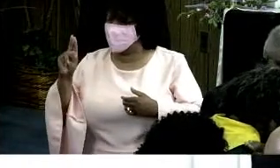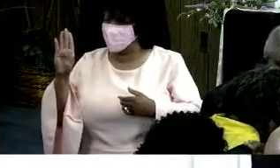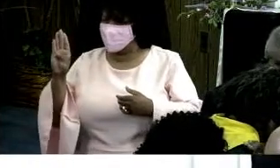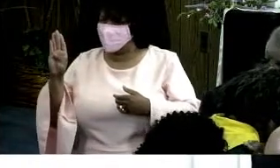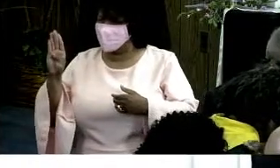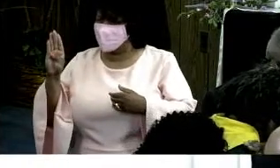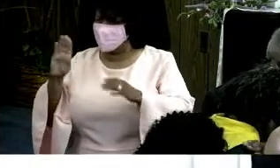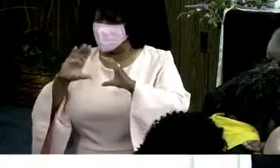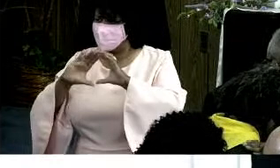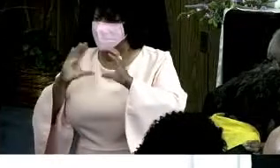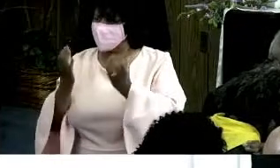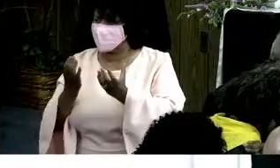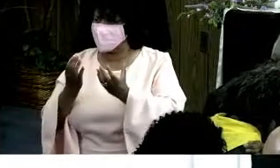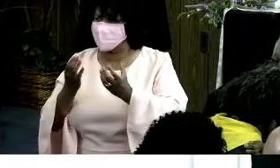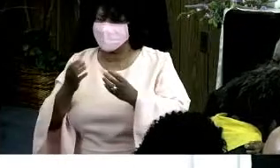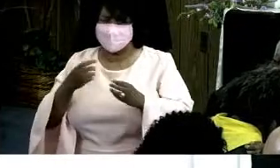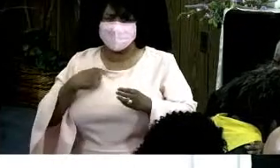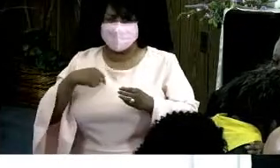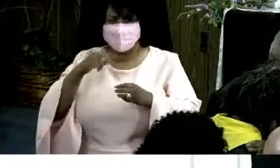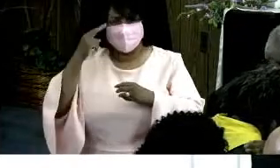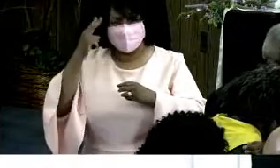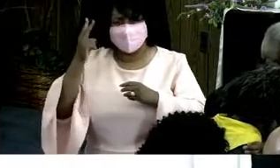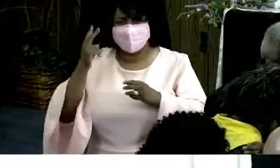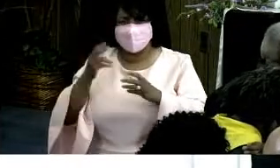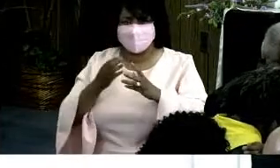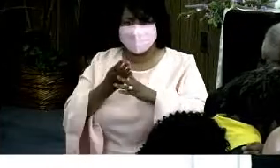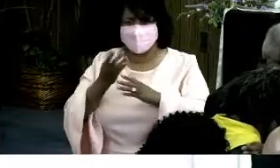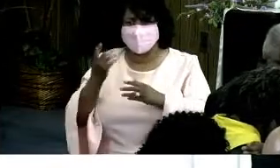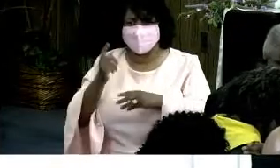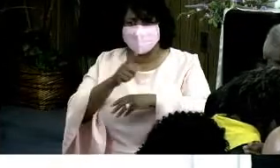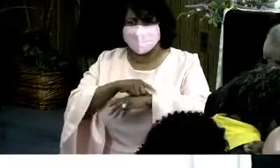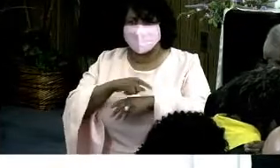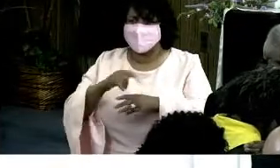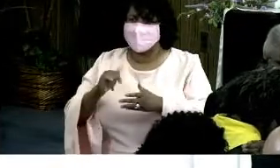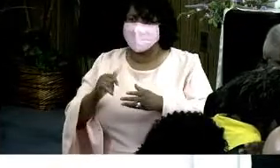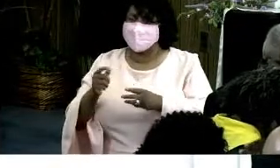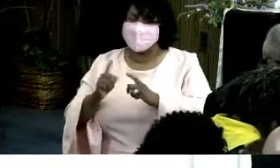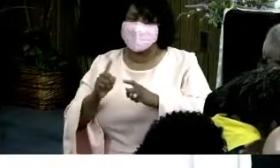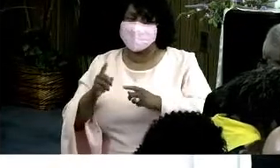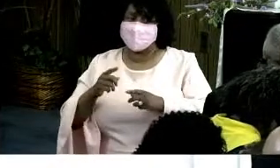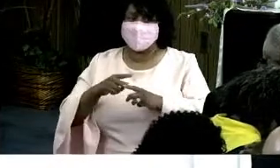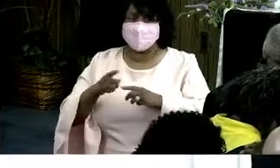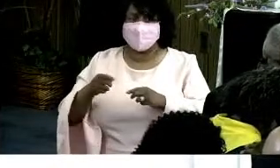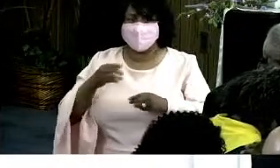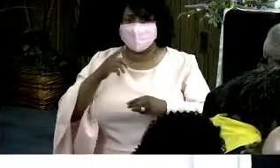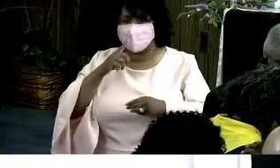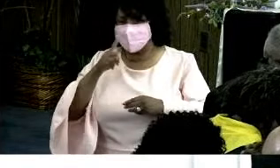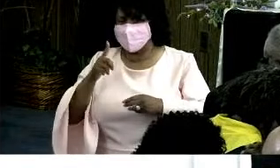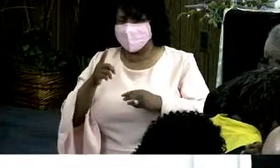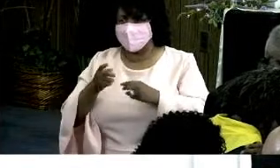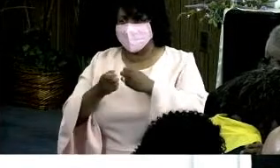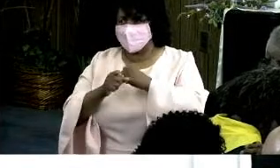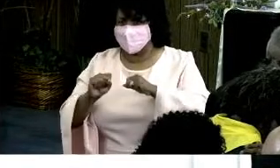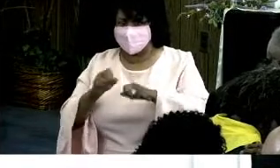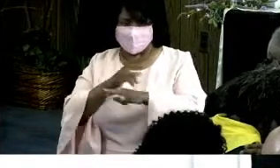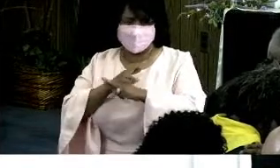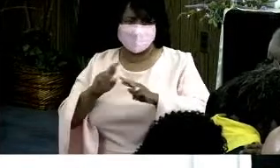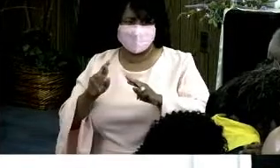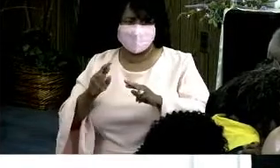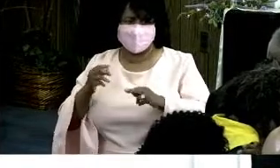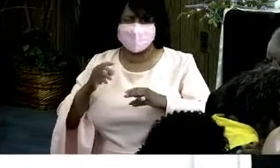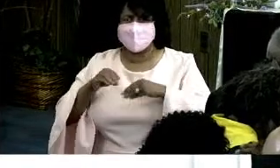But you saw this day where they would be restored, where you would raise your children up, that you would give